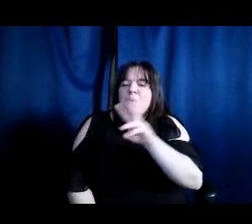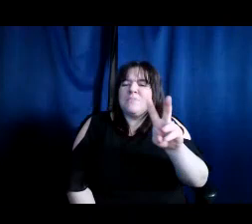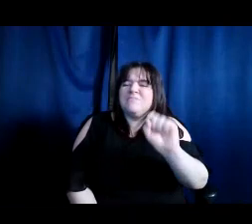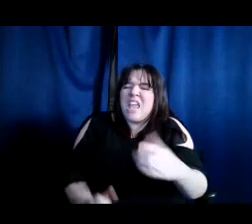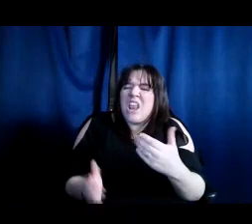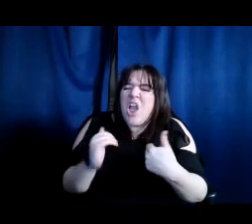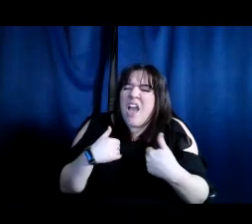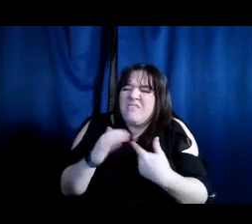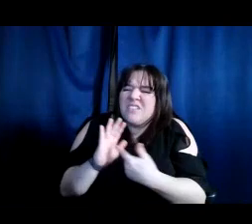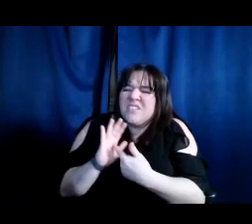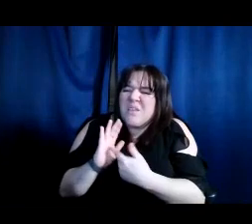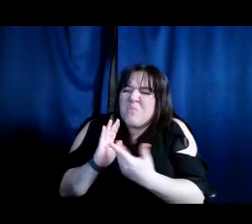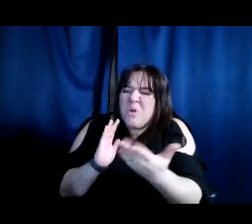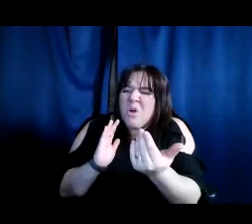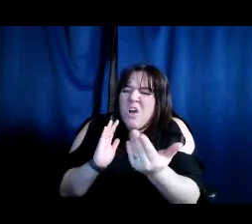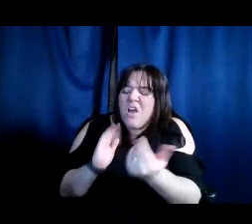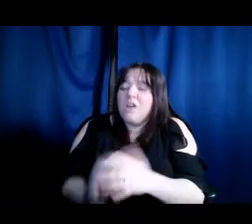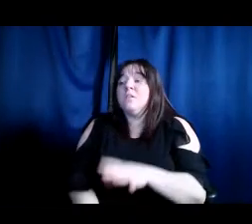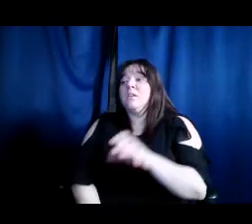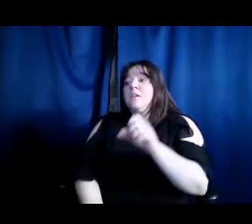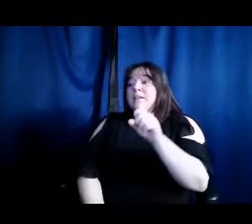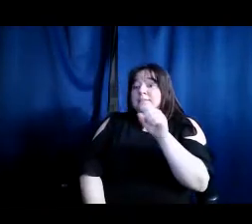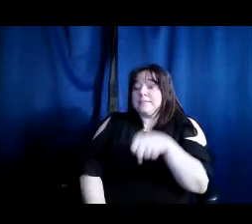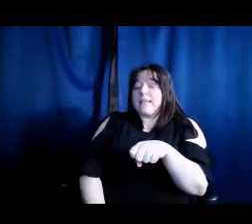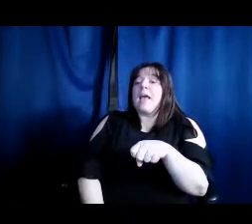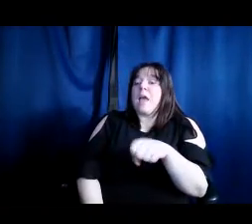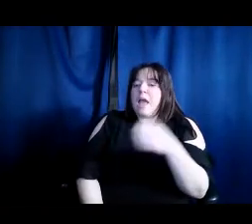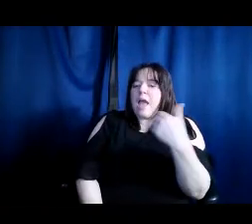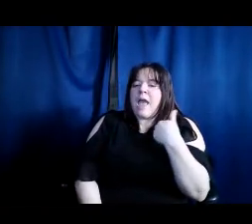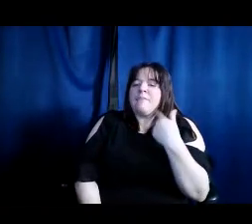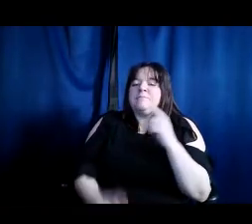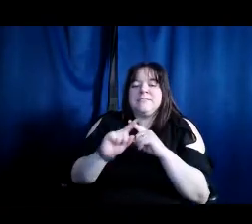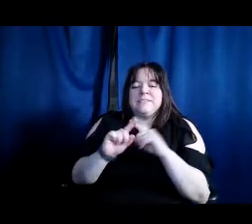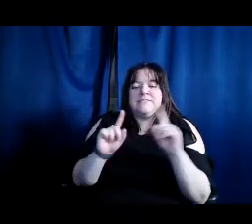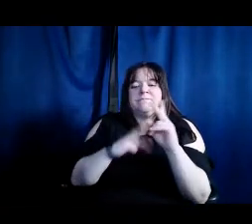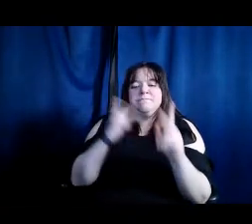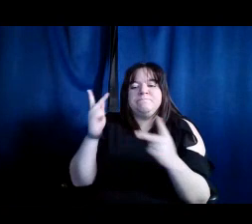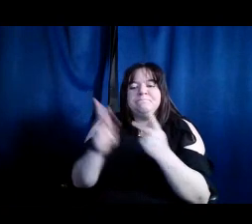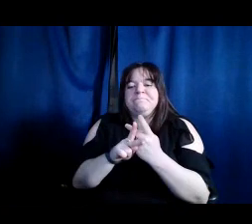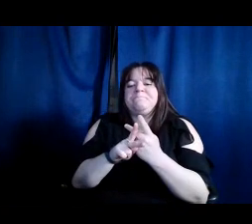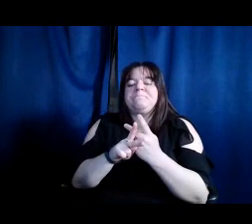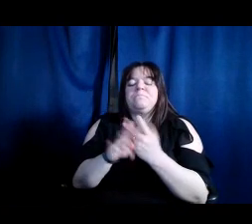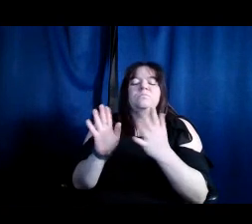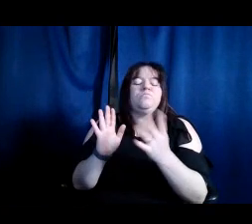There are different types of, generally, there are different types of